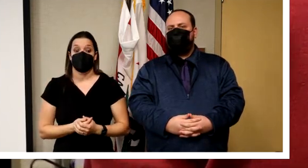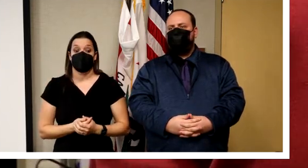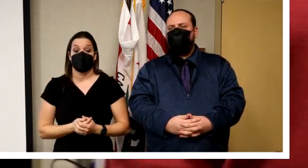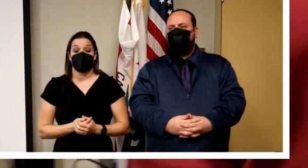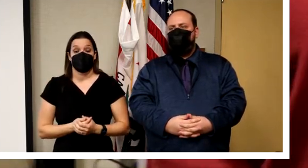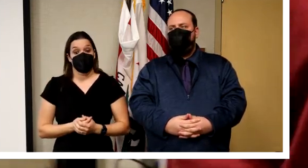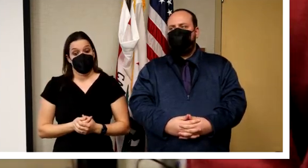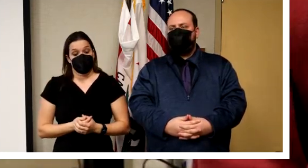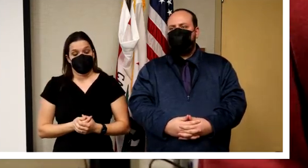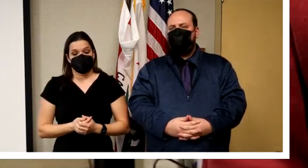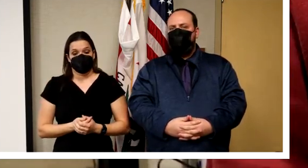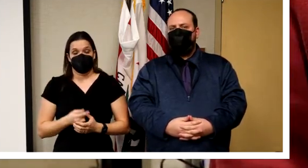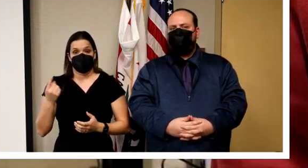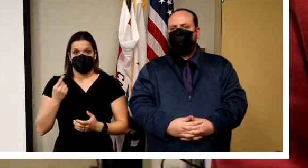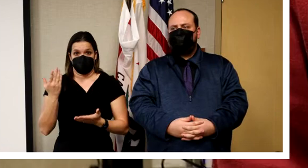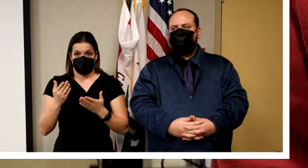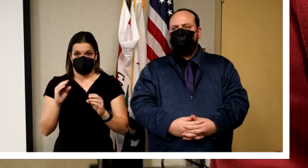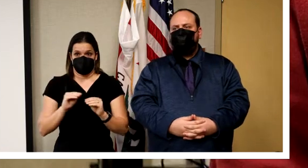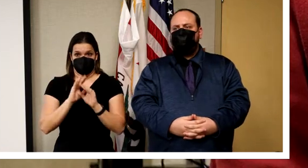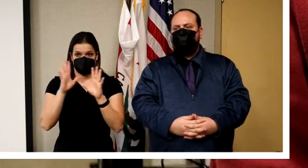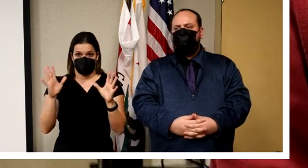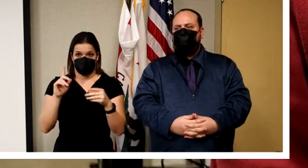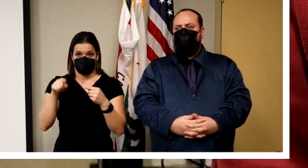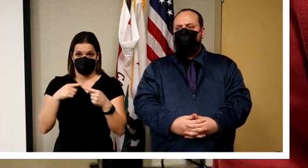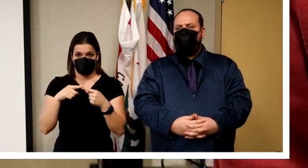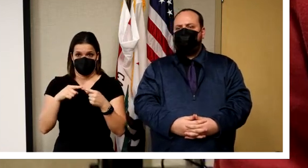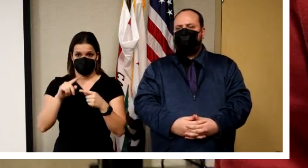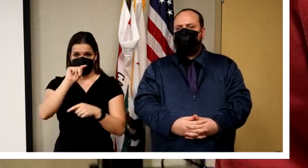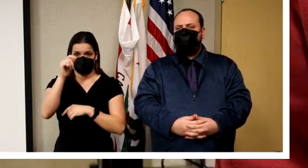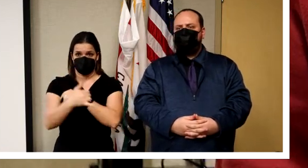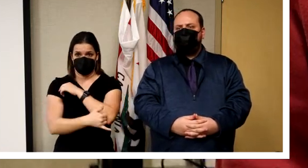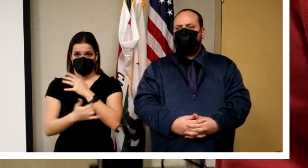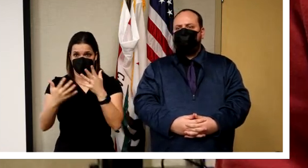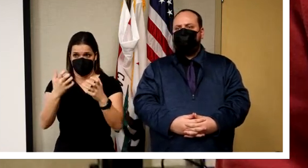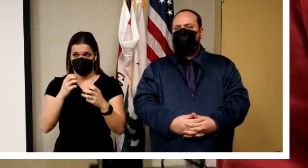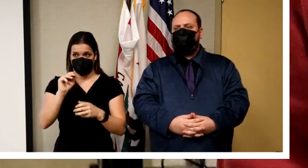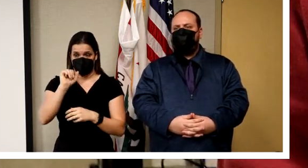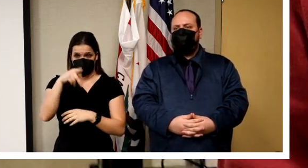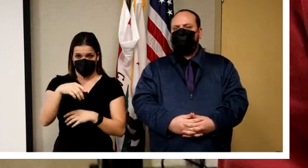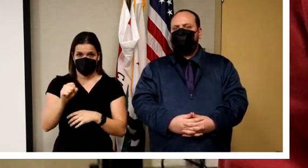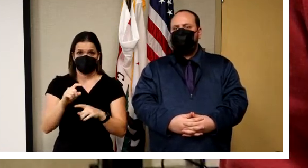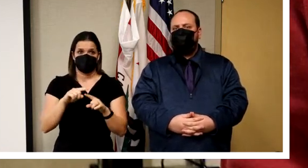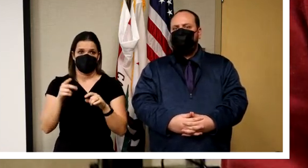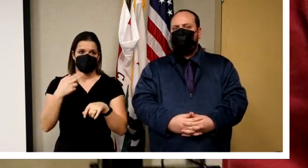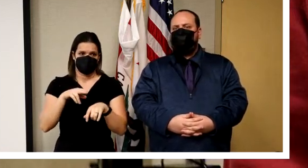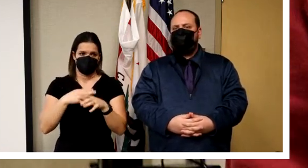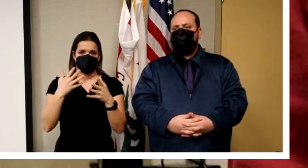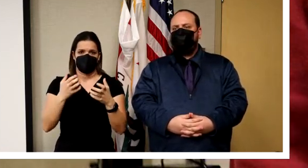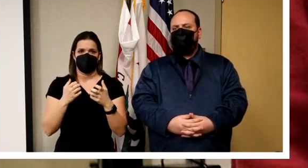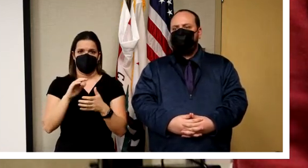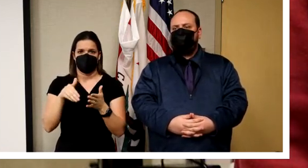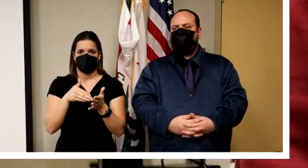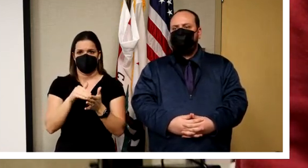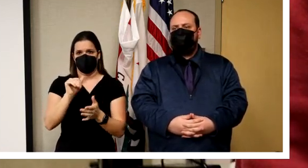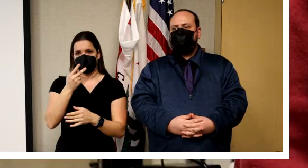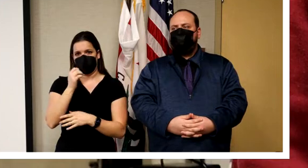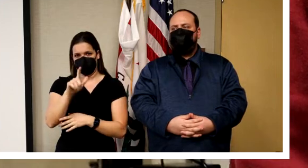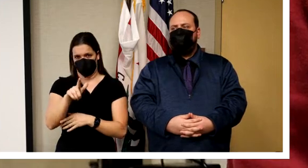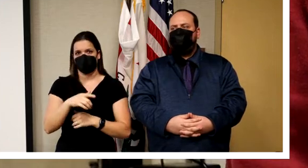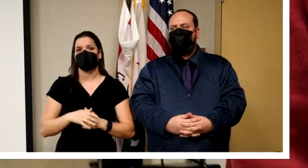Well, somebody may be able to clarify exactly when Tulare County would like these maps, but generally they want them by mid-April.